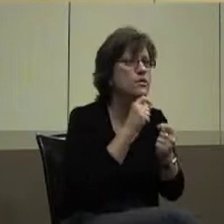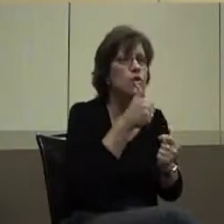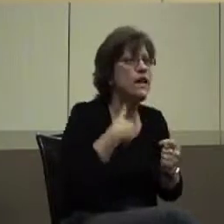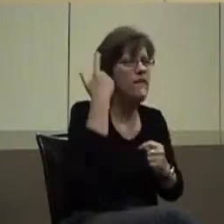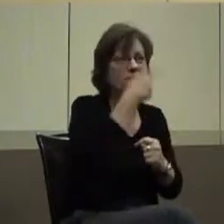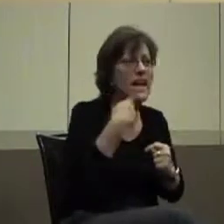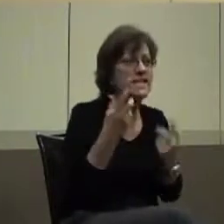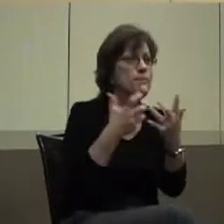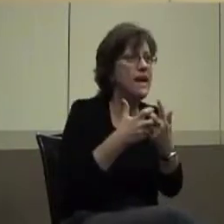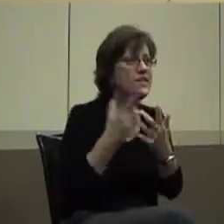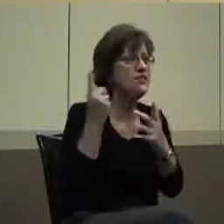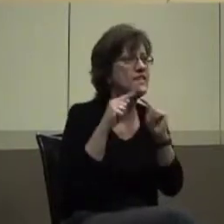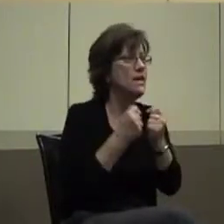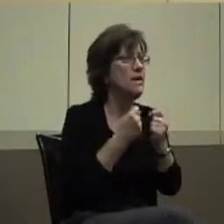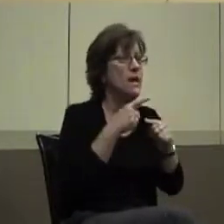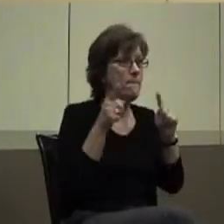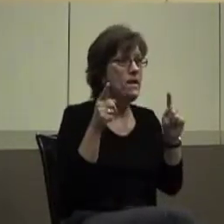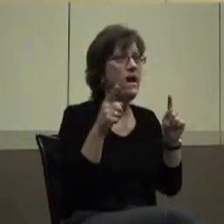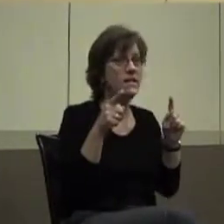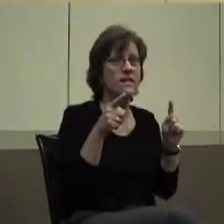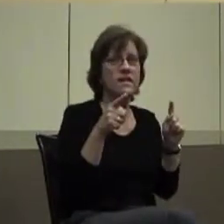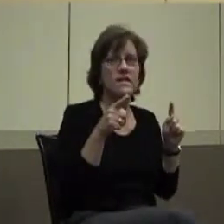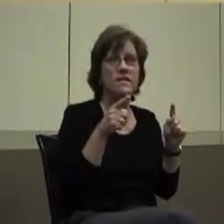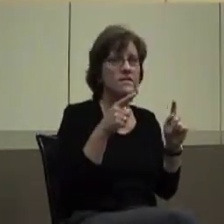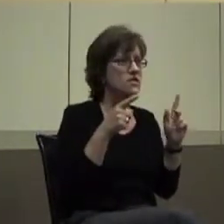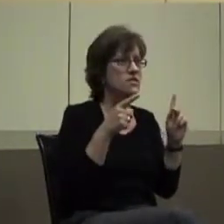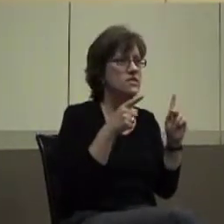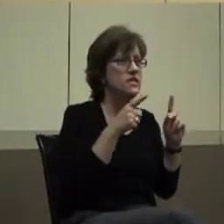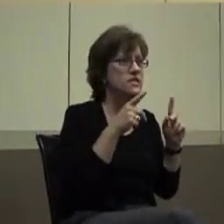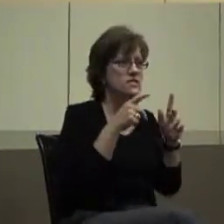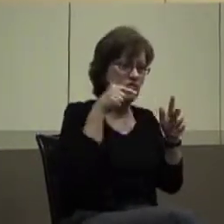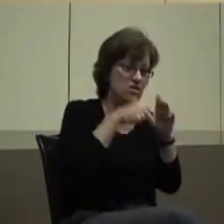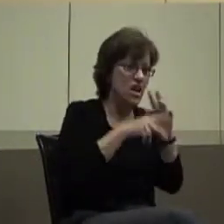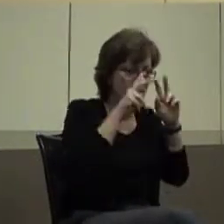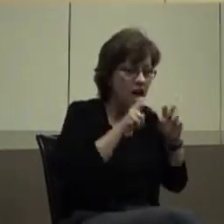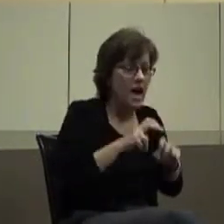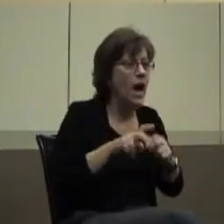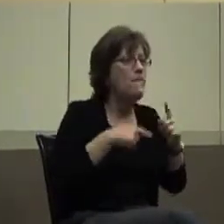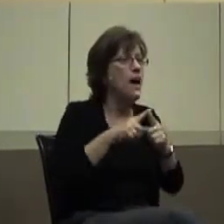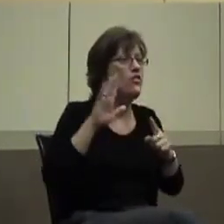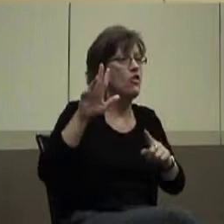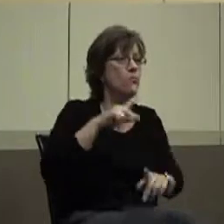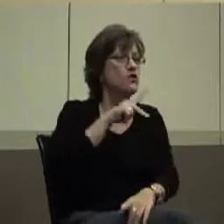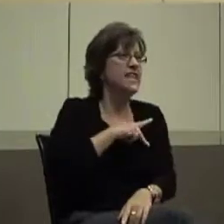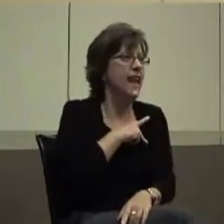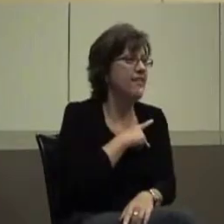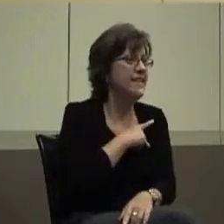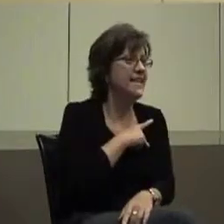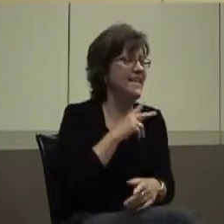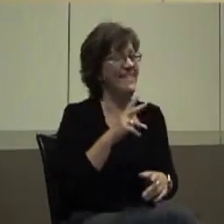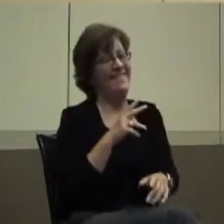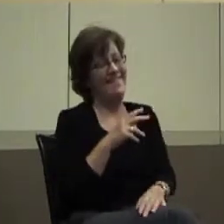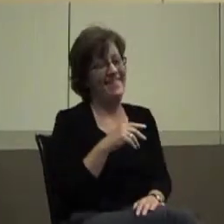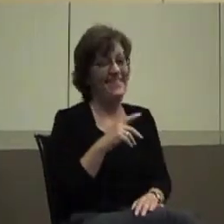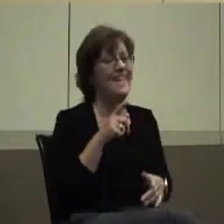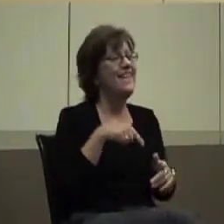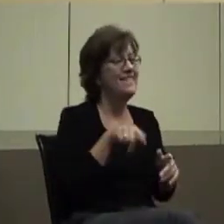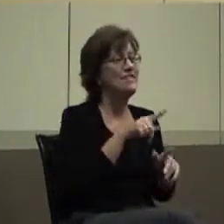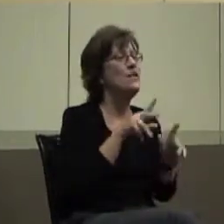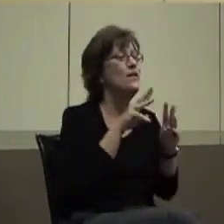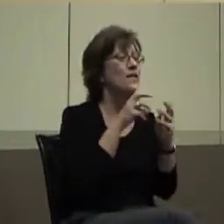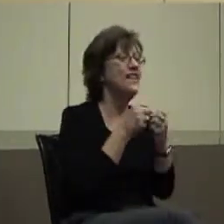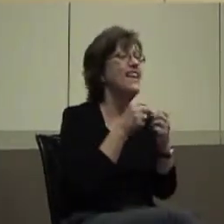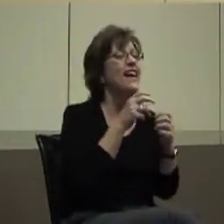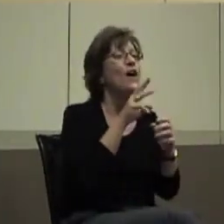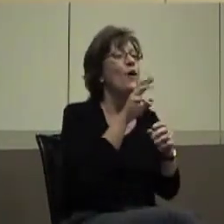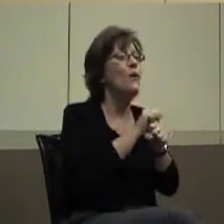faces to this team. I get all these analyses, these deep analyses about their personalities and everything. So this is what these little work style